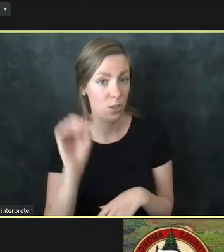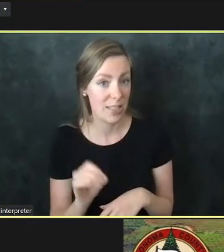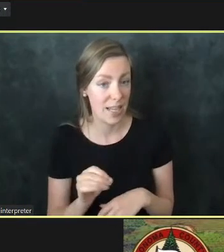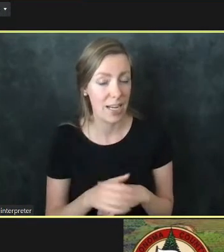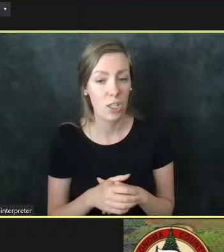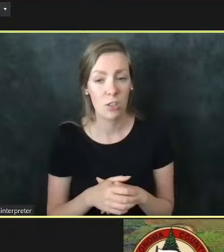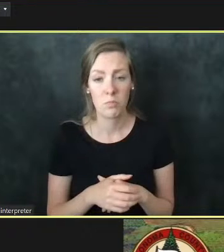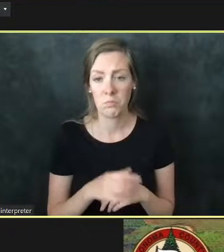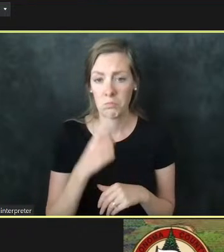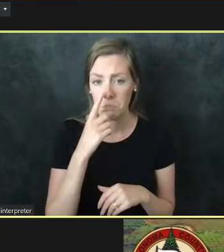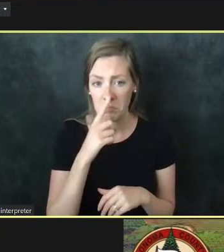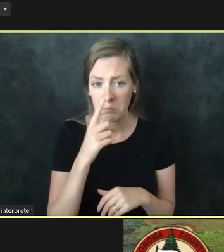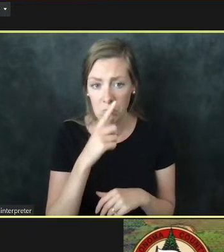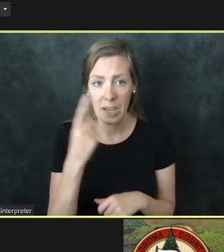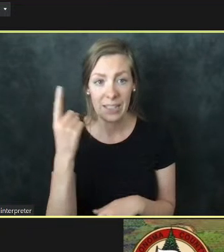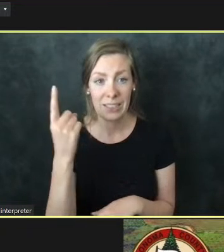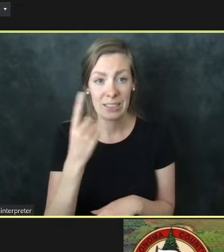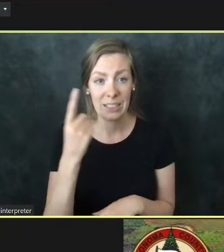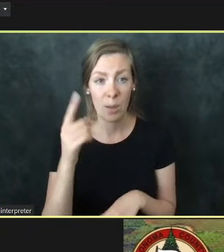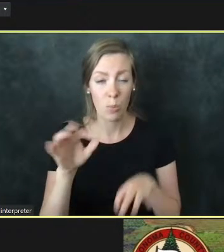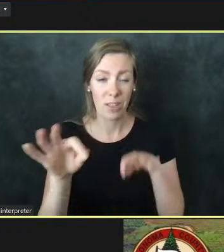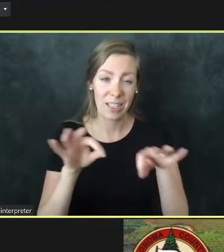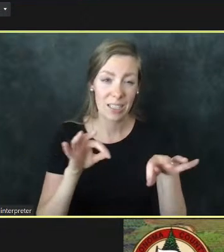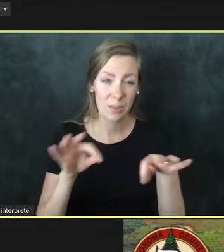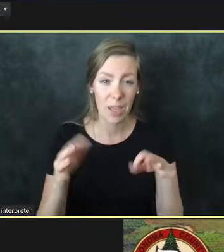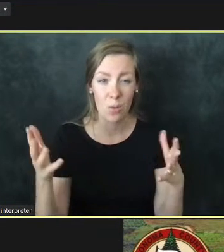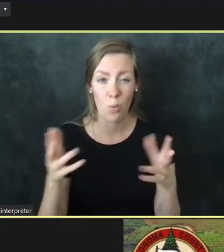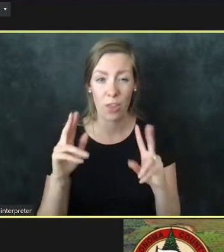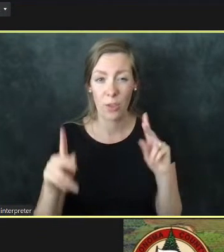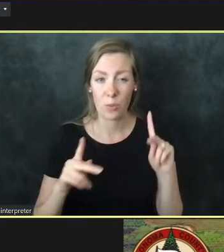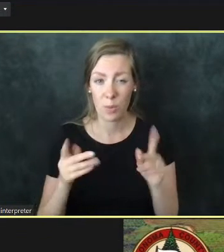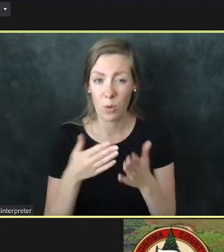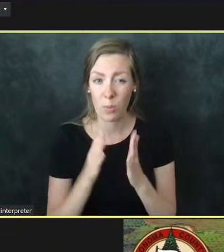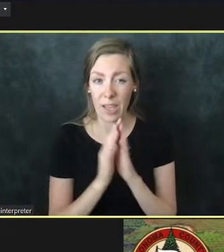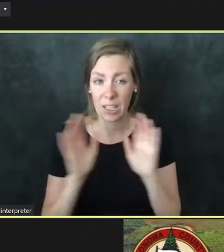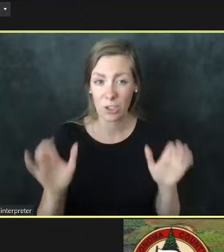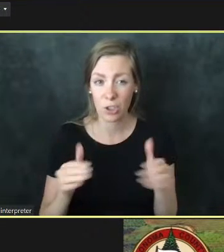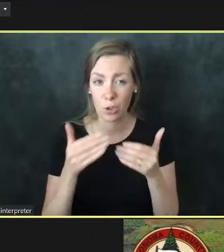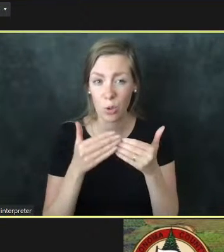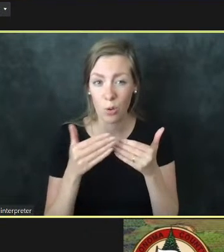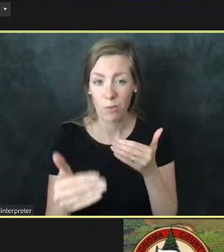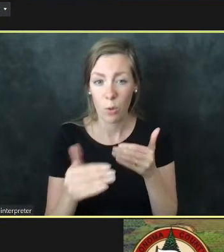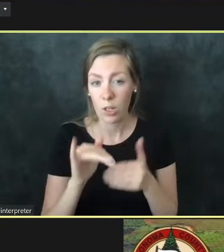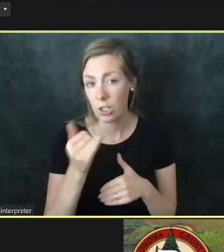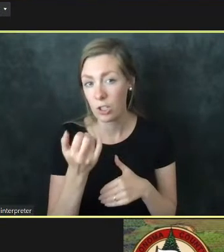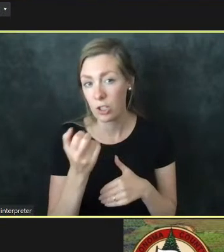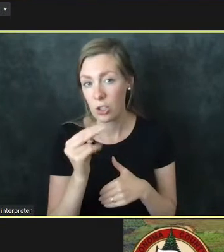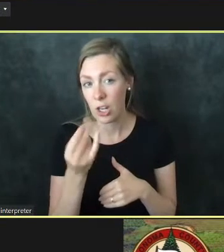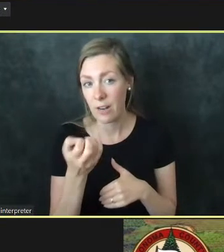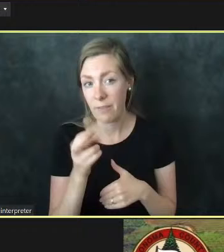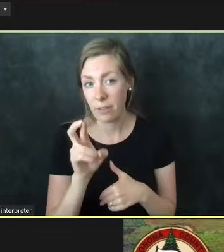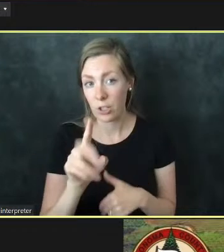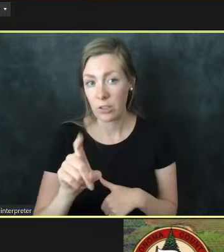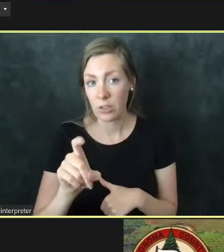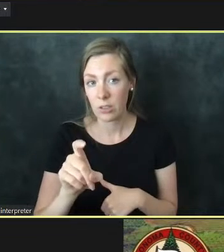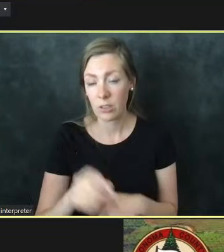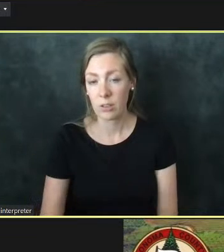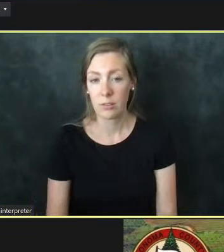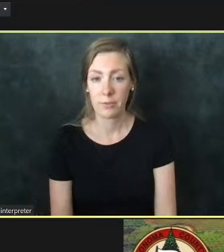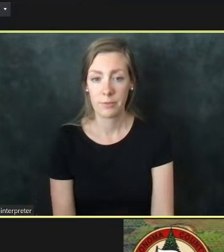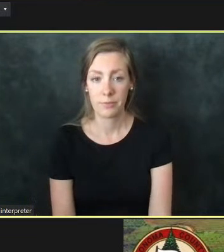constantemente. ¿Alguien puede hablar de qué se les va a hacer de aquí en adelante? A lo mejor